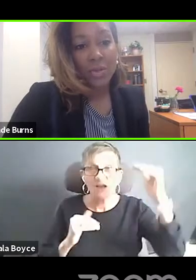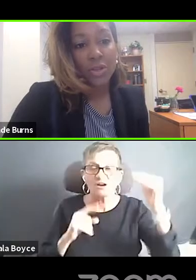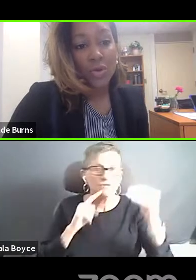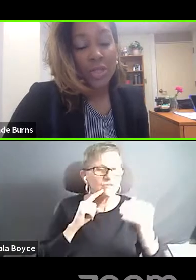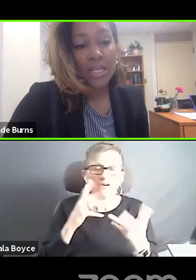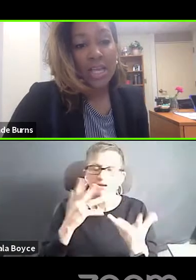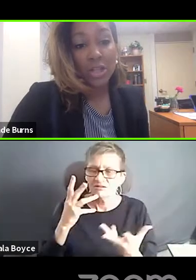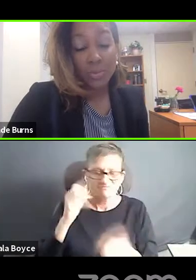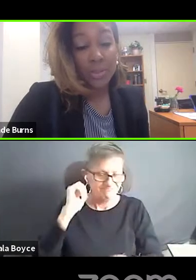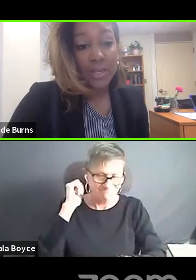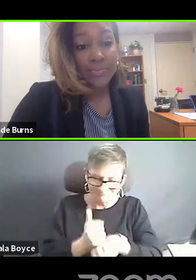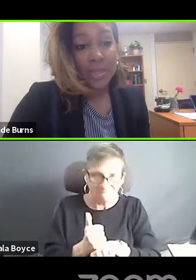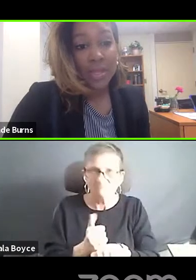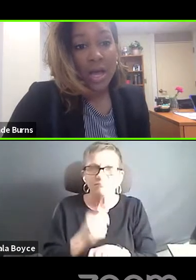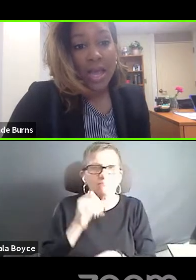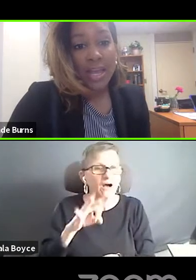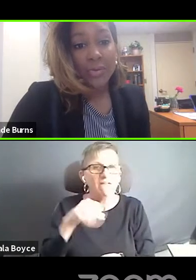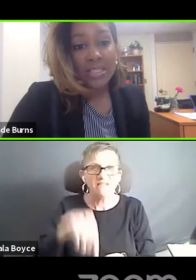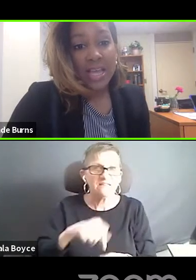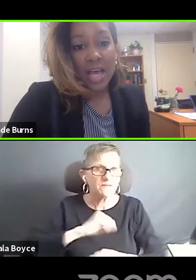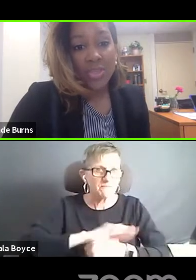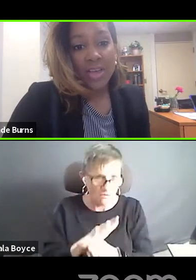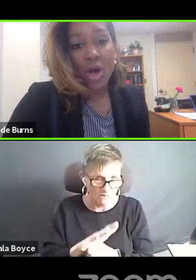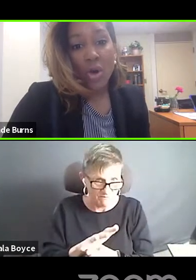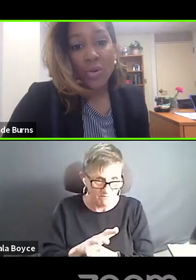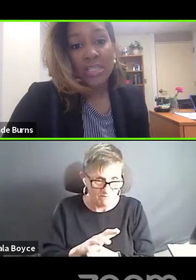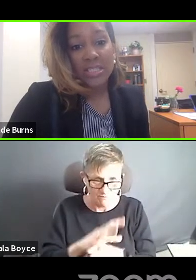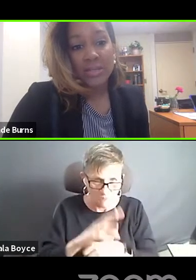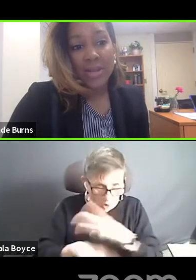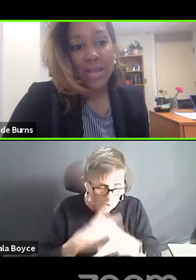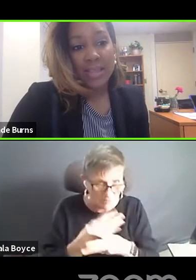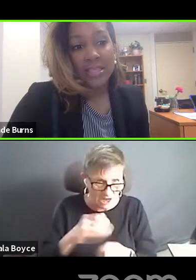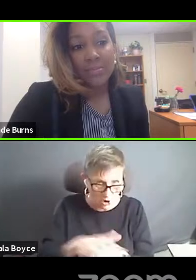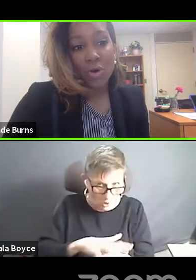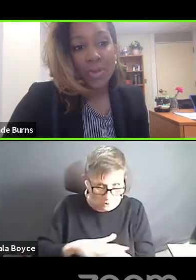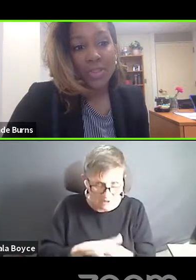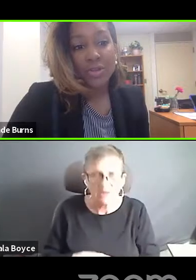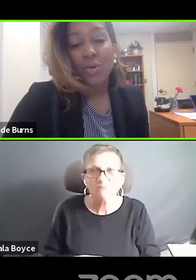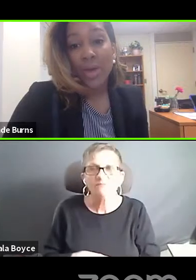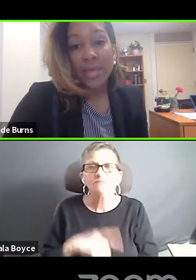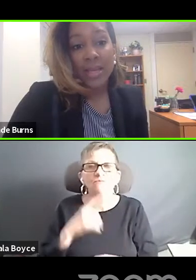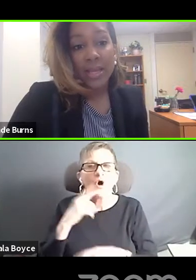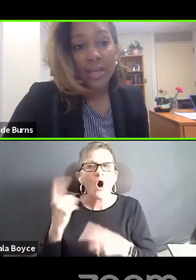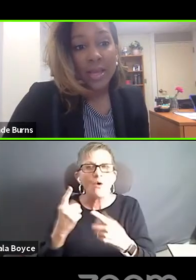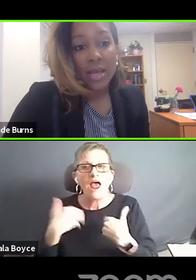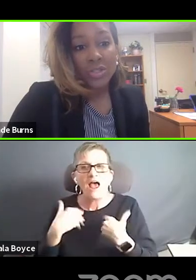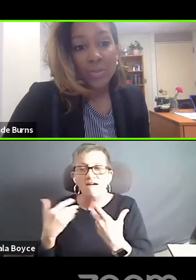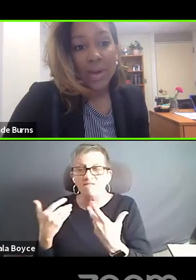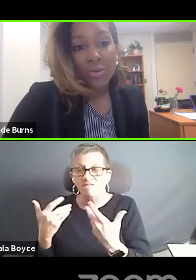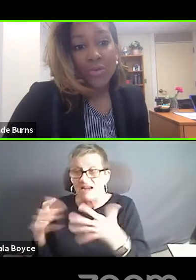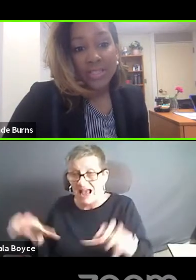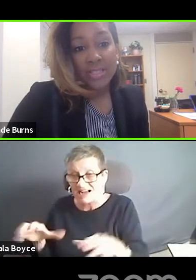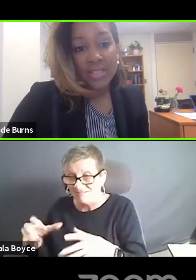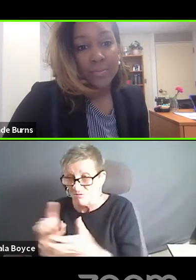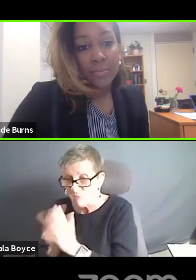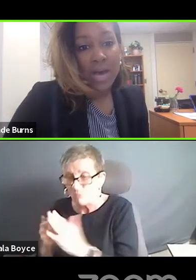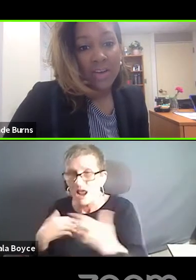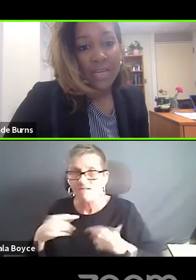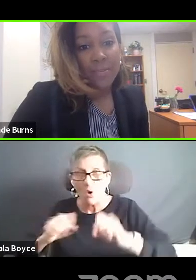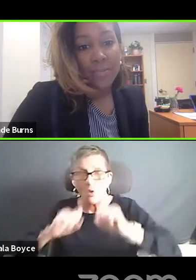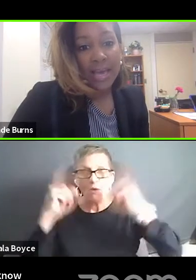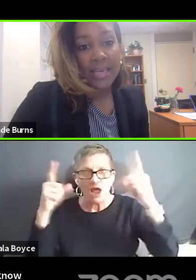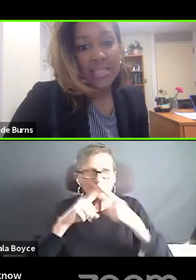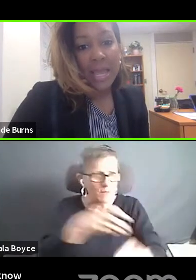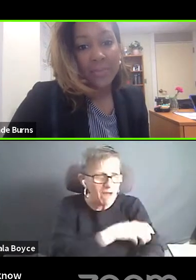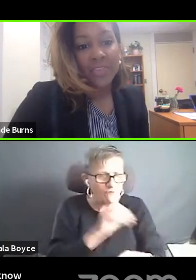pandemic, both locally and globally. Inequities in health have always existed, but at this moment, there is an awakening to the power of racism,